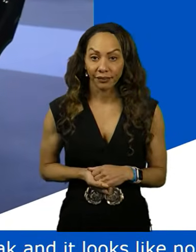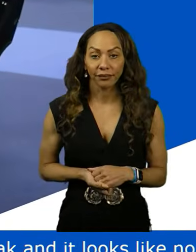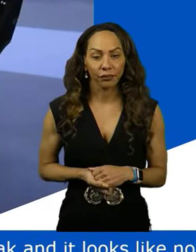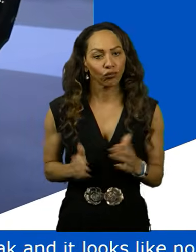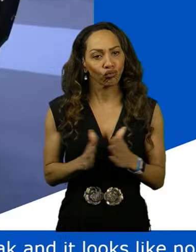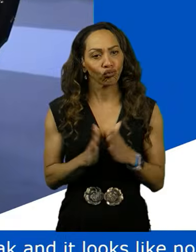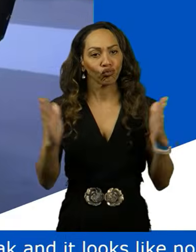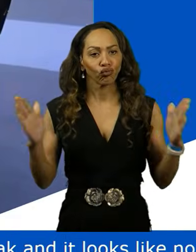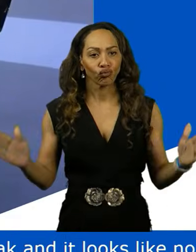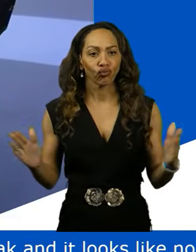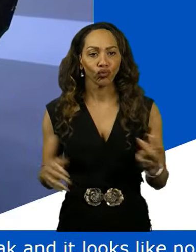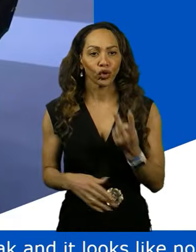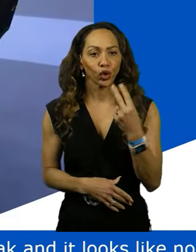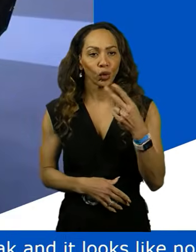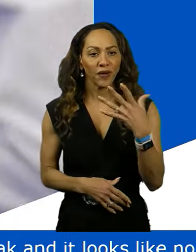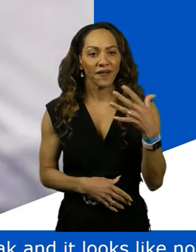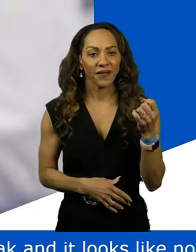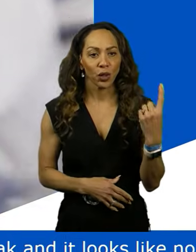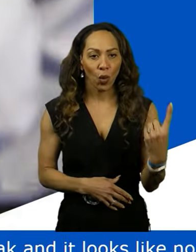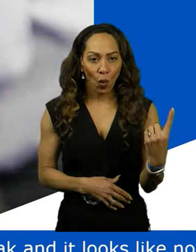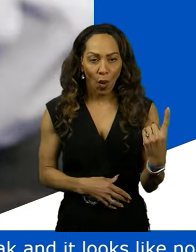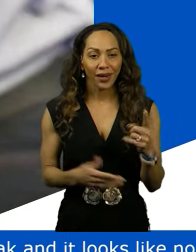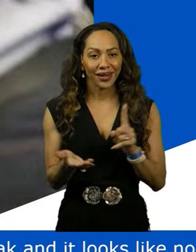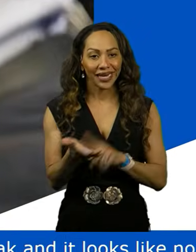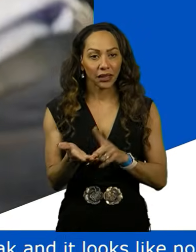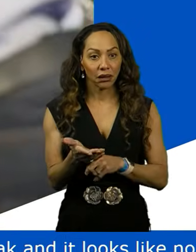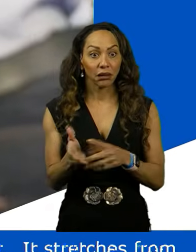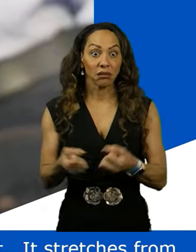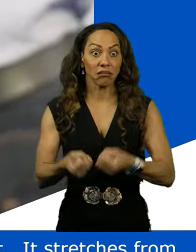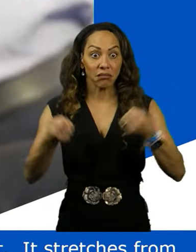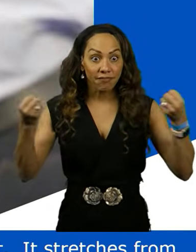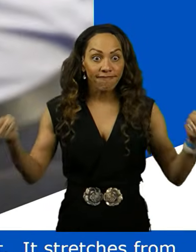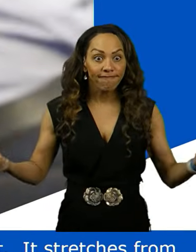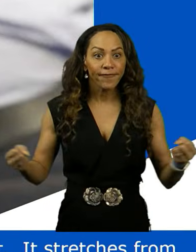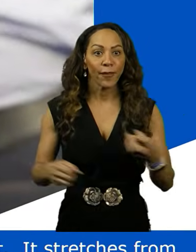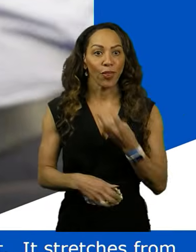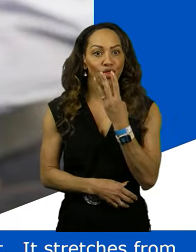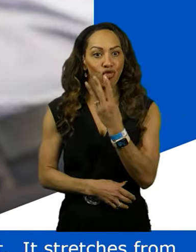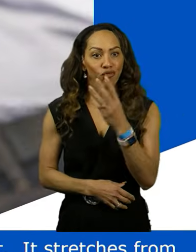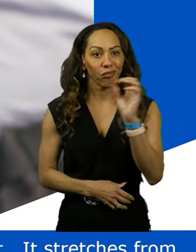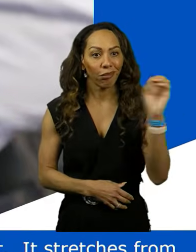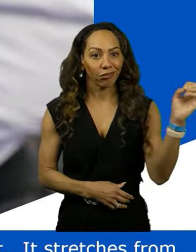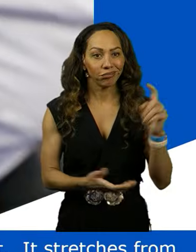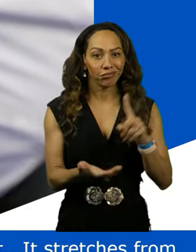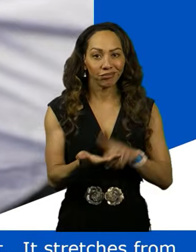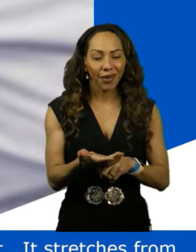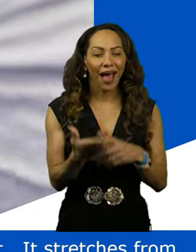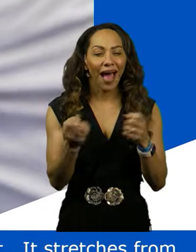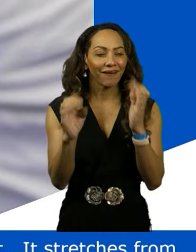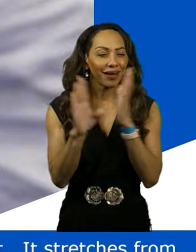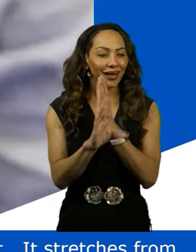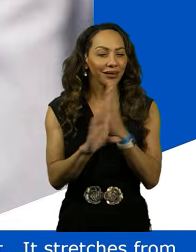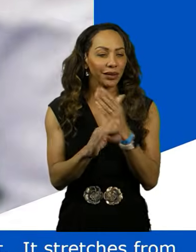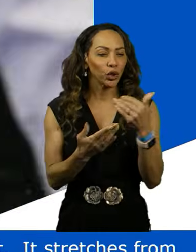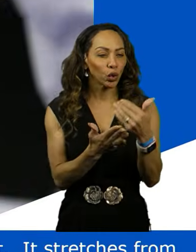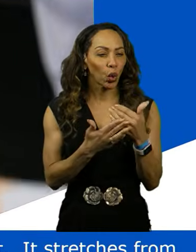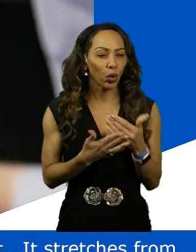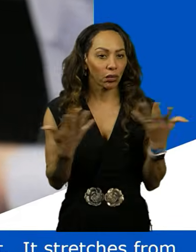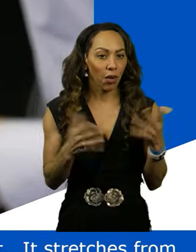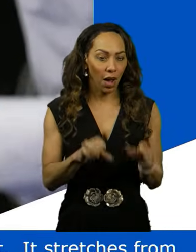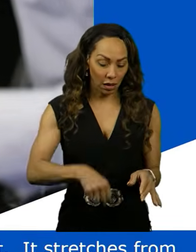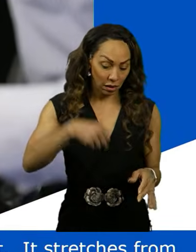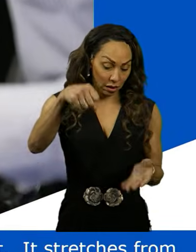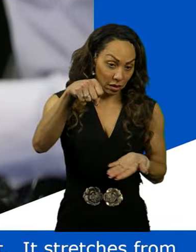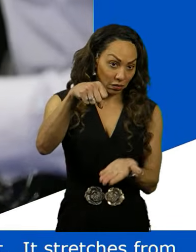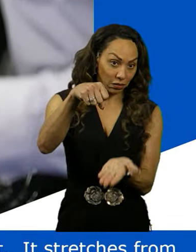from 251 litres to over 300 litres. We've got hidden stowage down below here, and